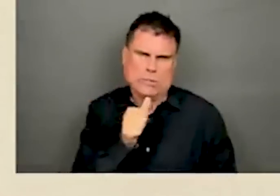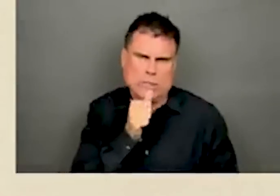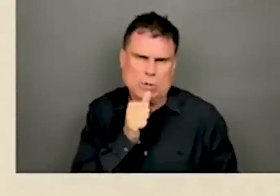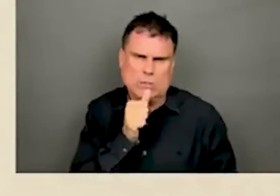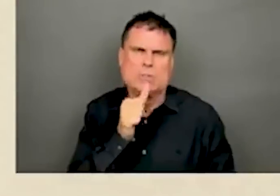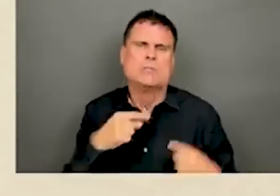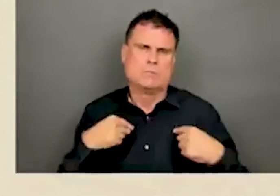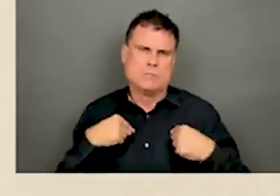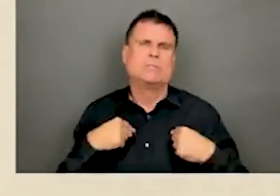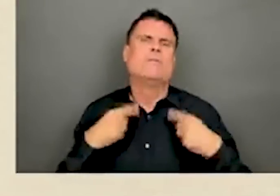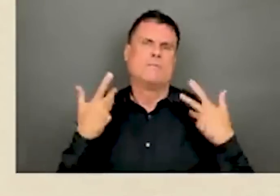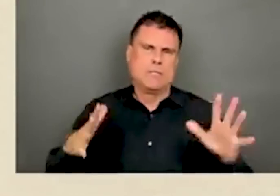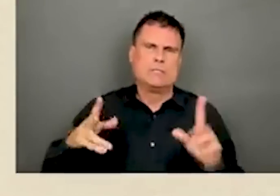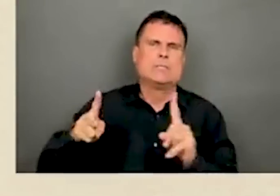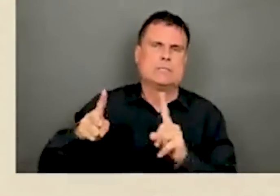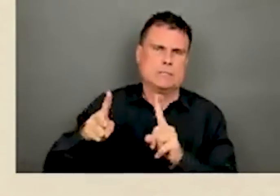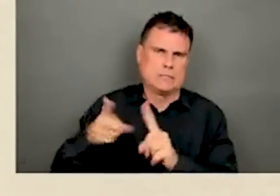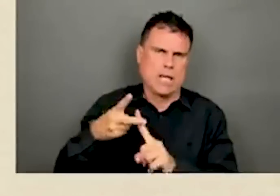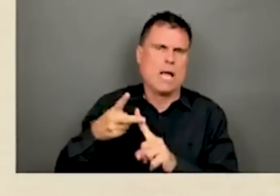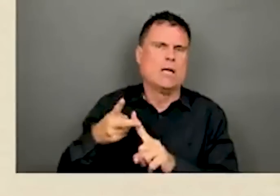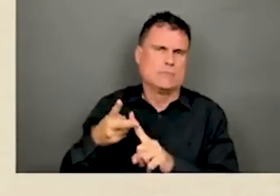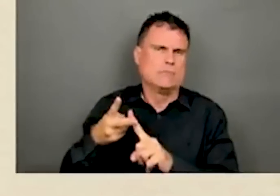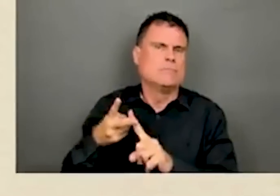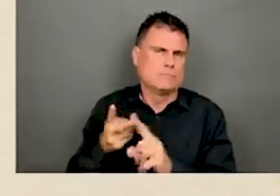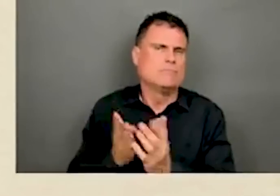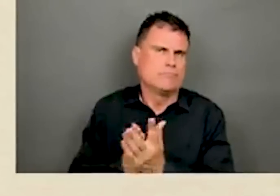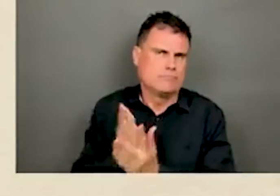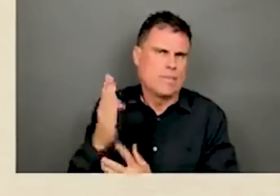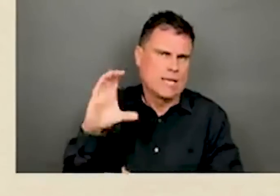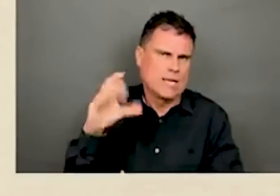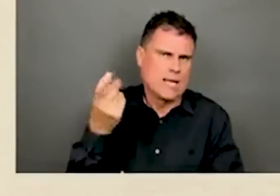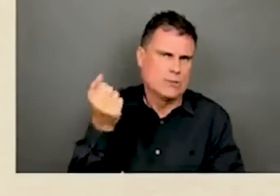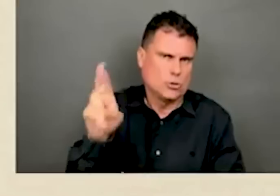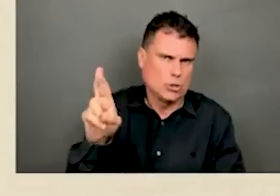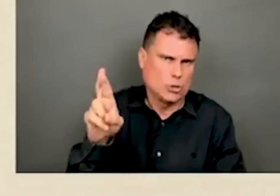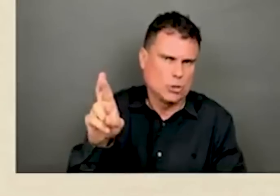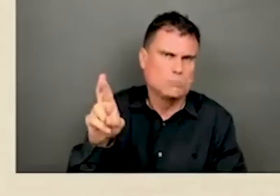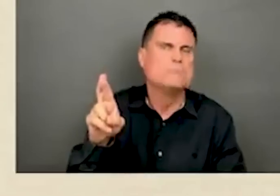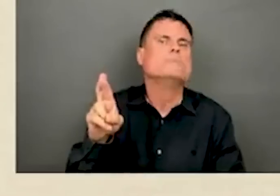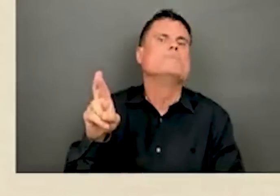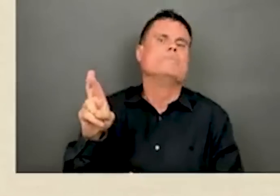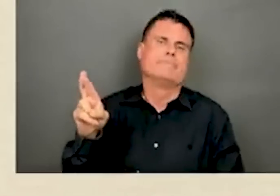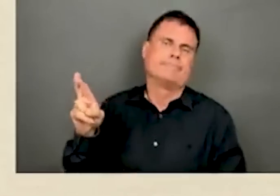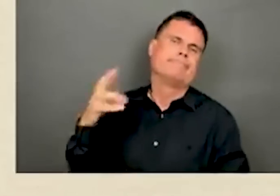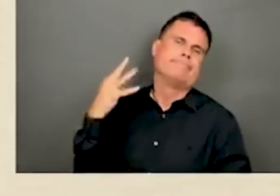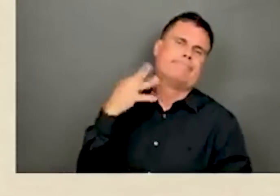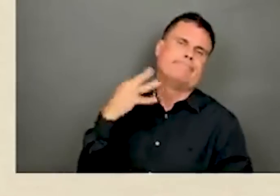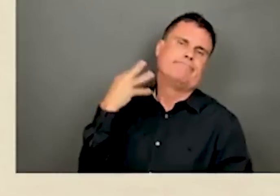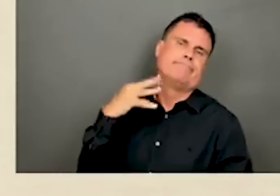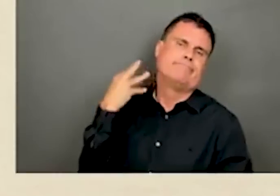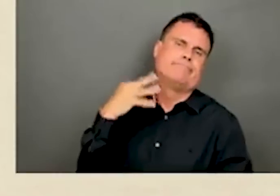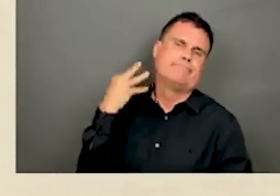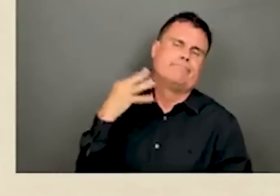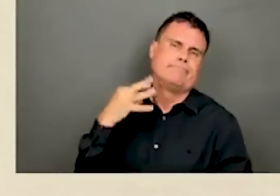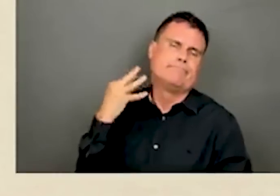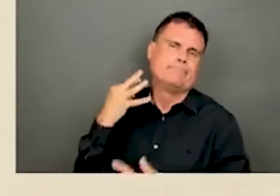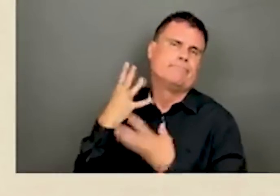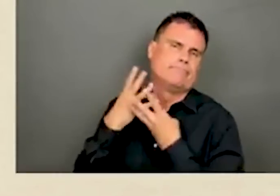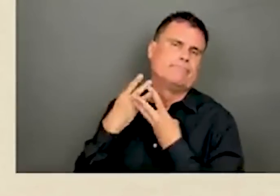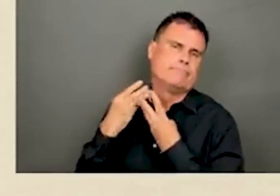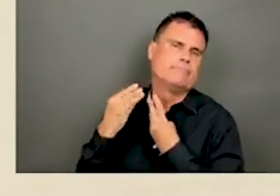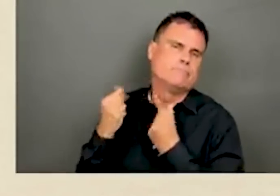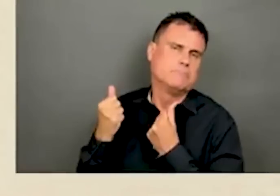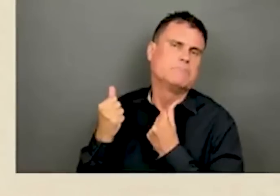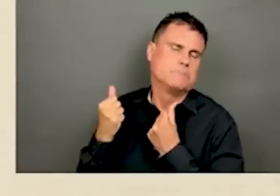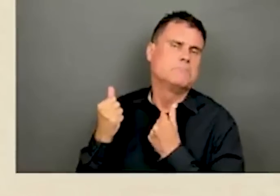of cancer and successfully went through 35 radiation treatments, and I am currently cancer-free. My health